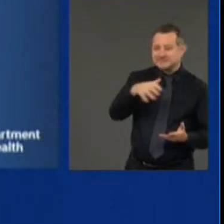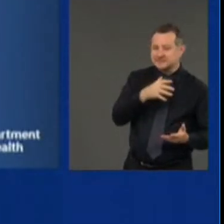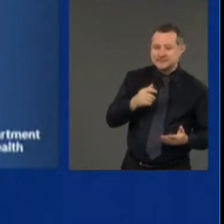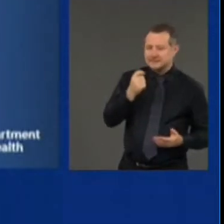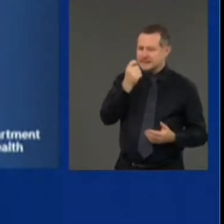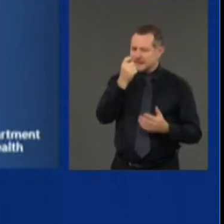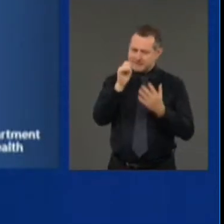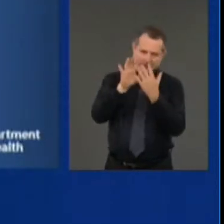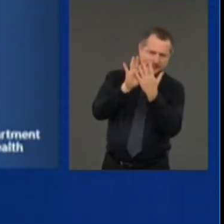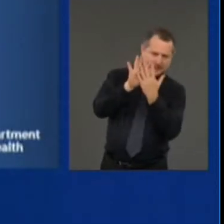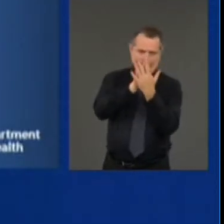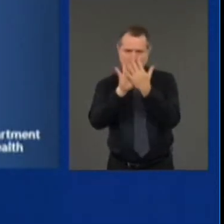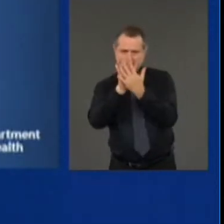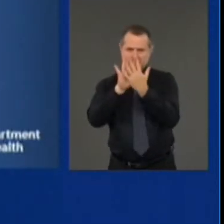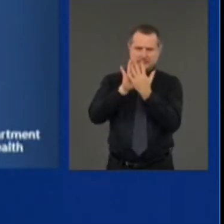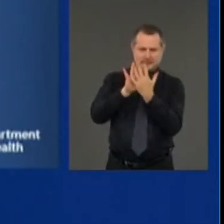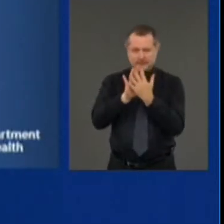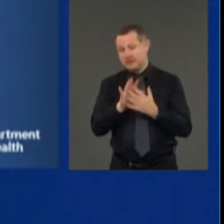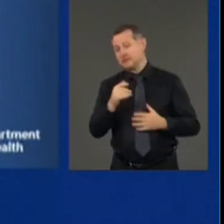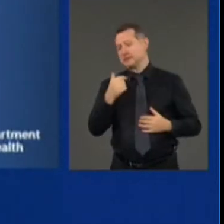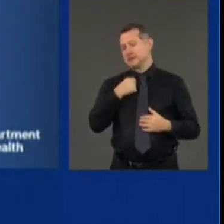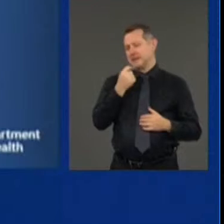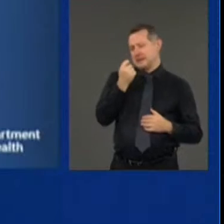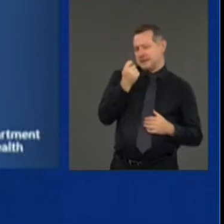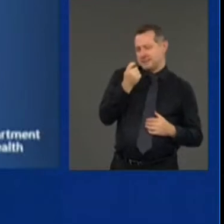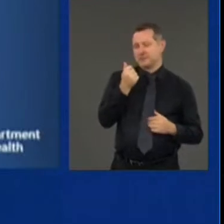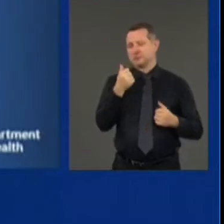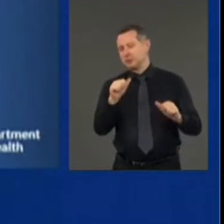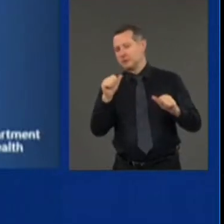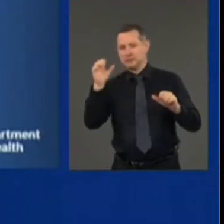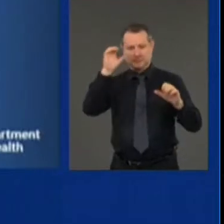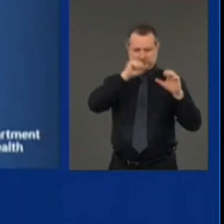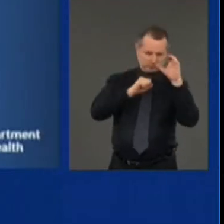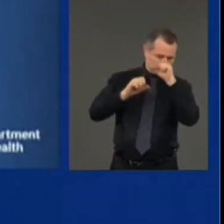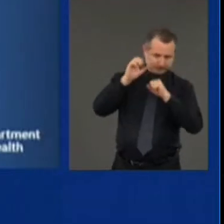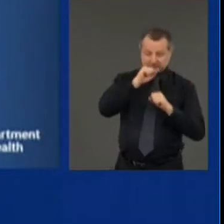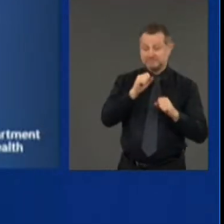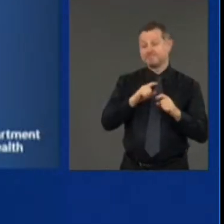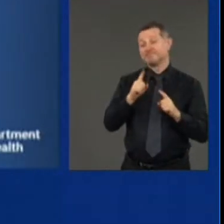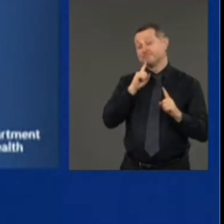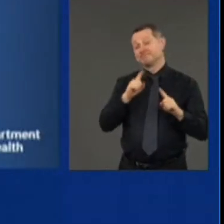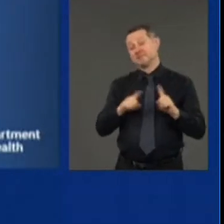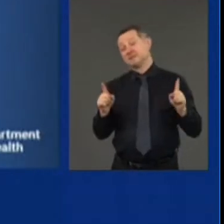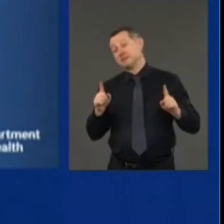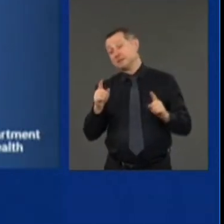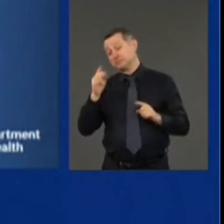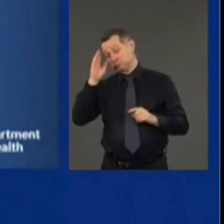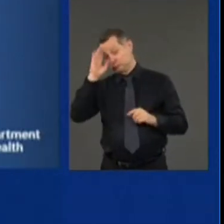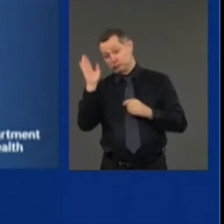to surmise. But I think it's important to say that up front. We know that nursing home residents are